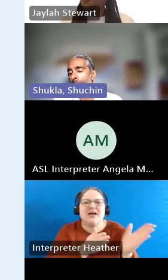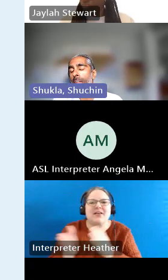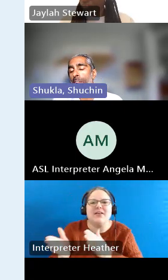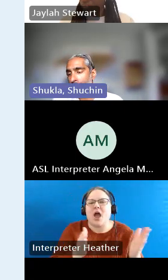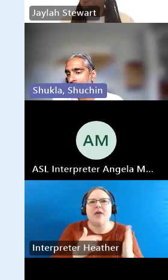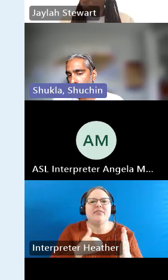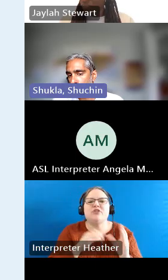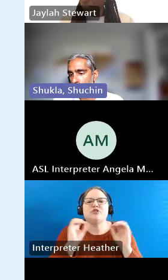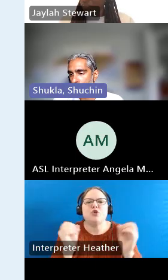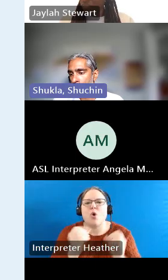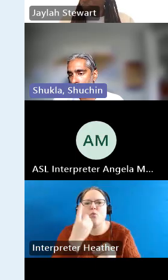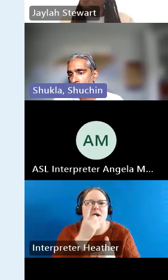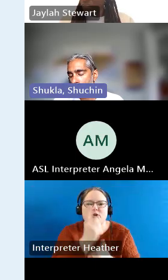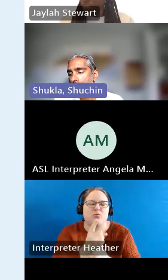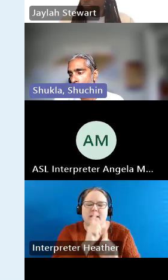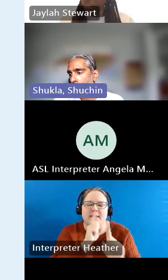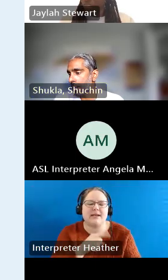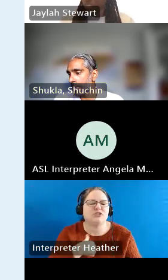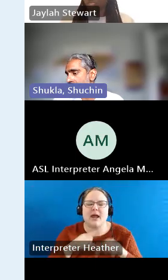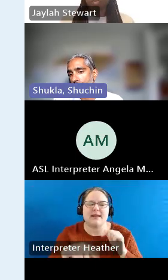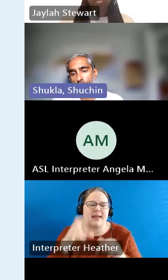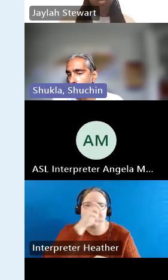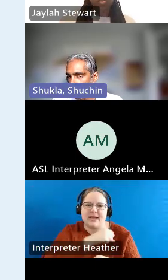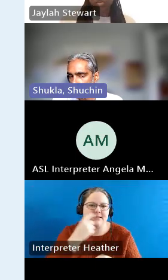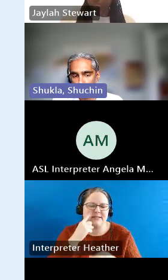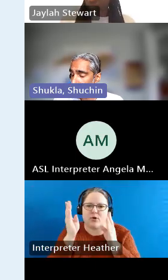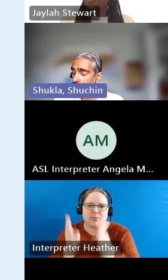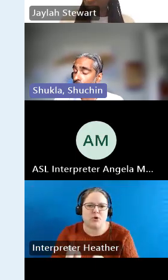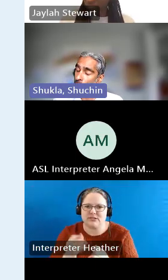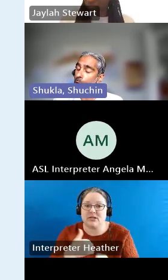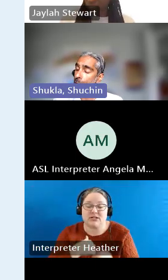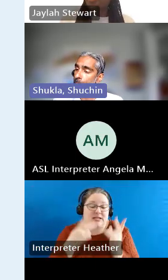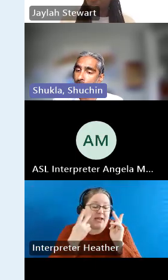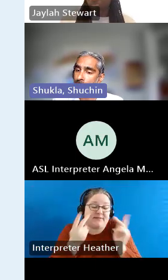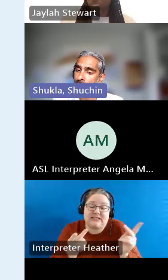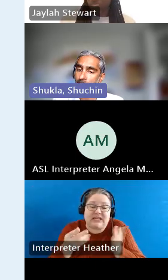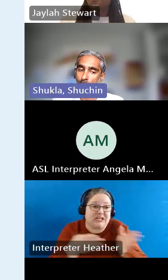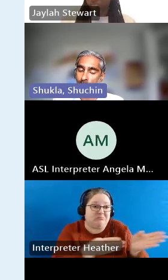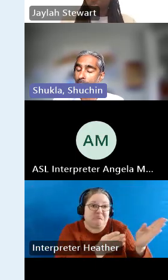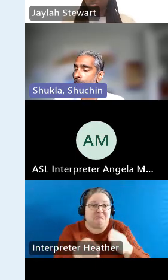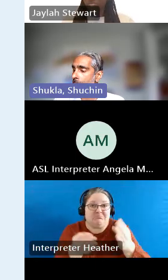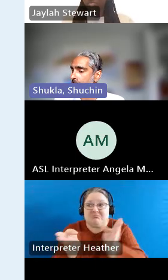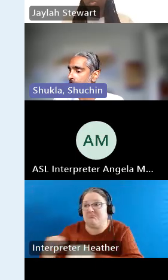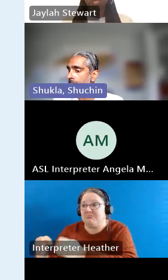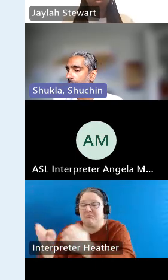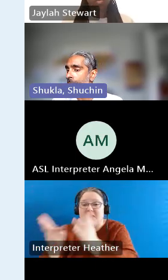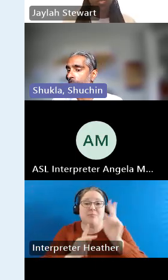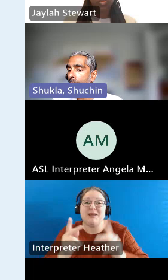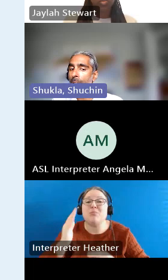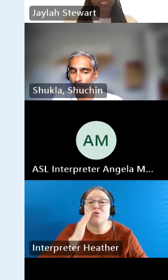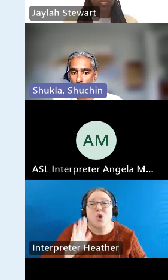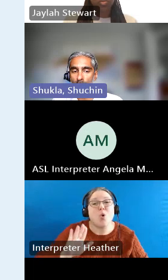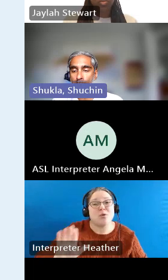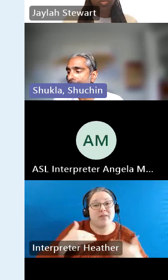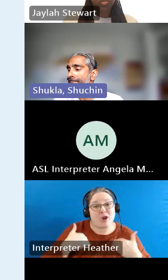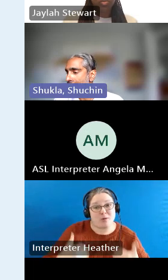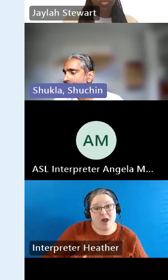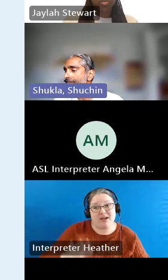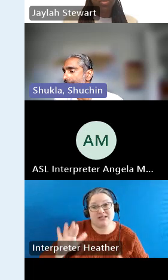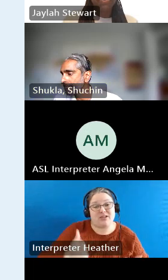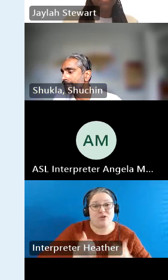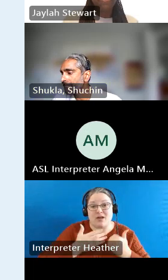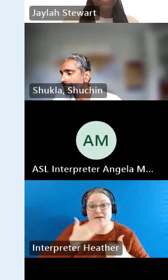would never guess for a person, because I've seen it go all the different ways, and people know their bodies and their lives better than I ever